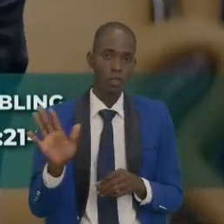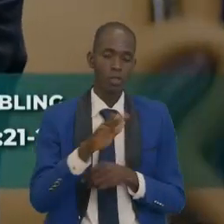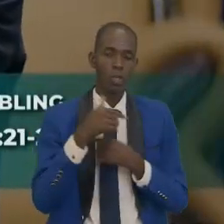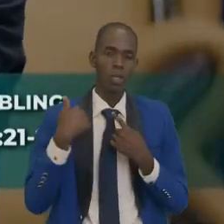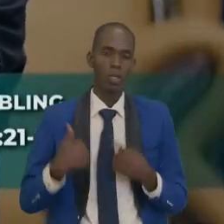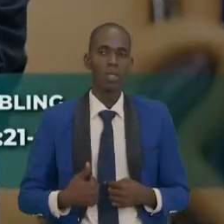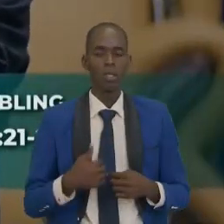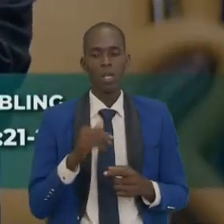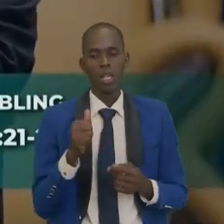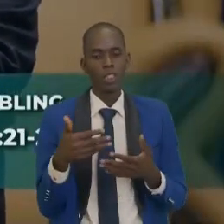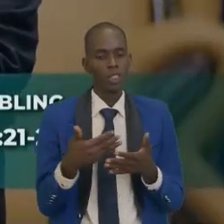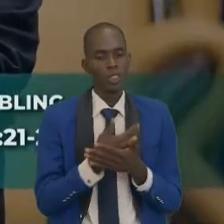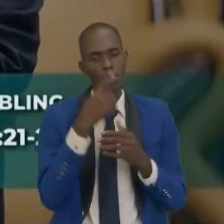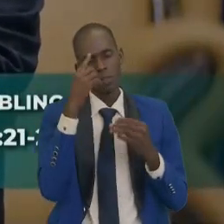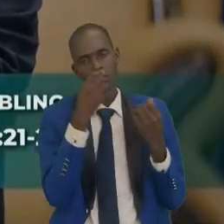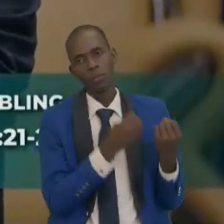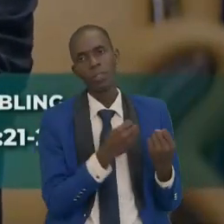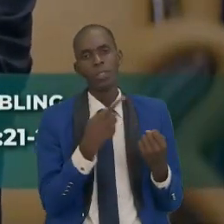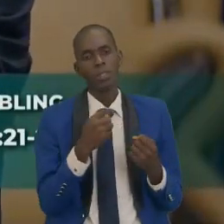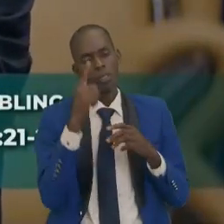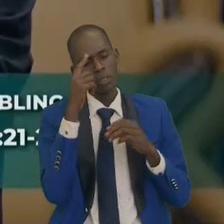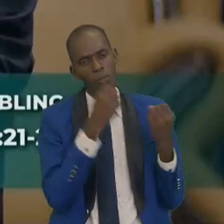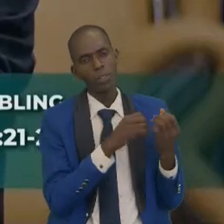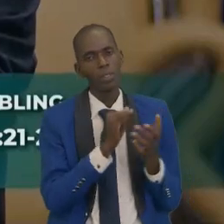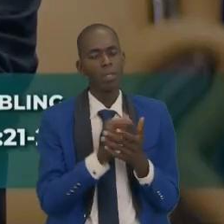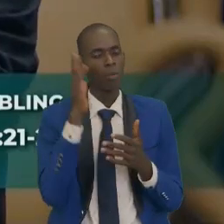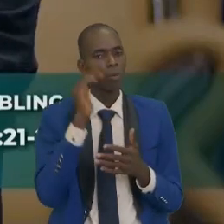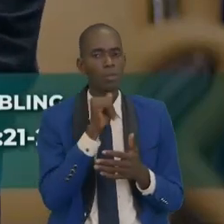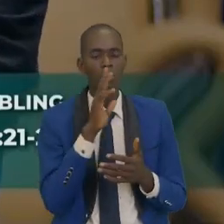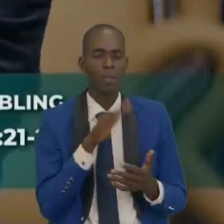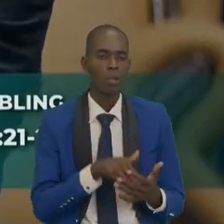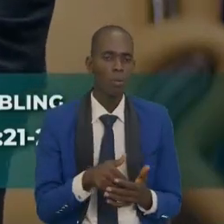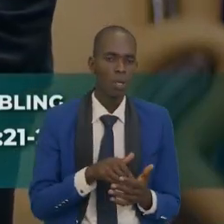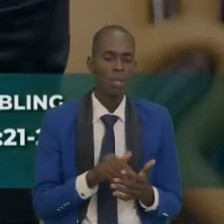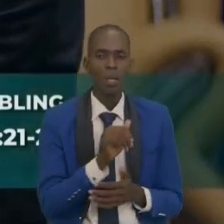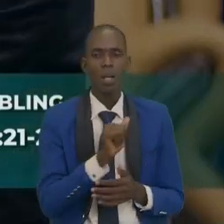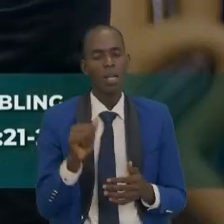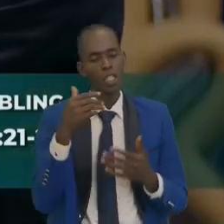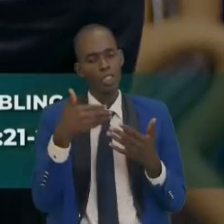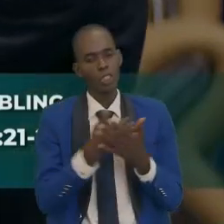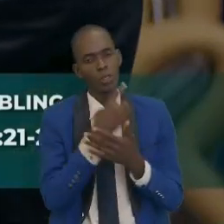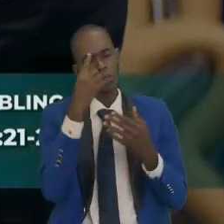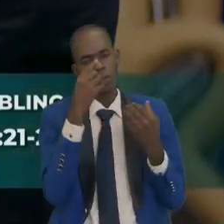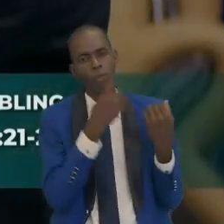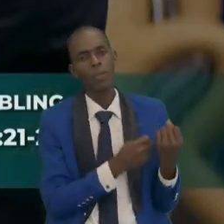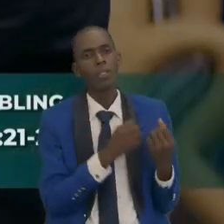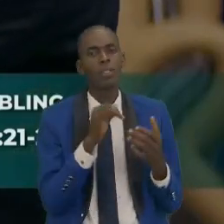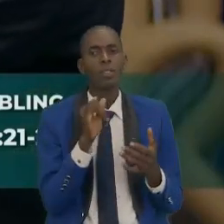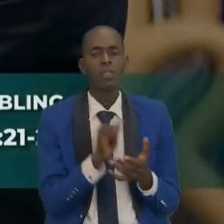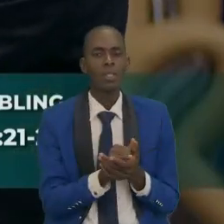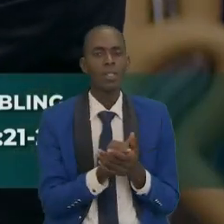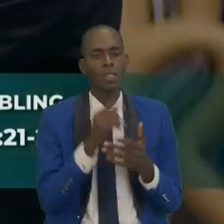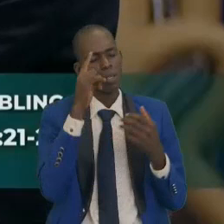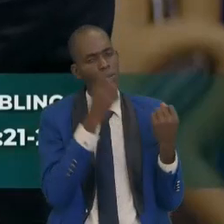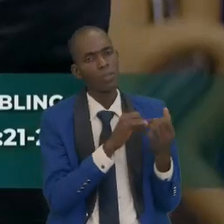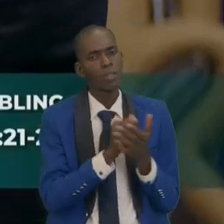faith the feet that will not stagger a new face that the faith that will